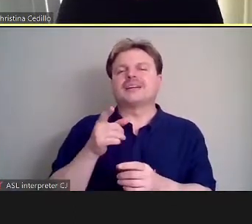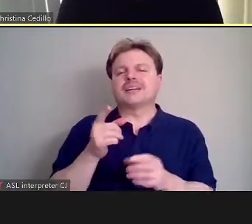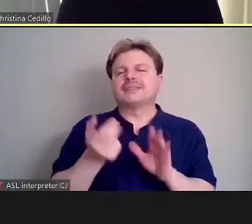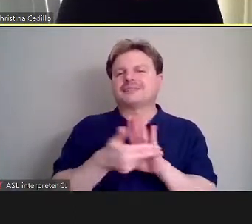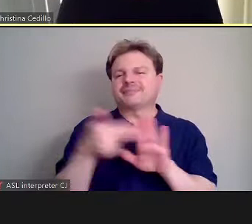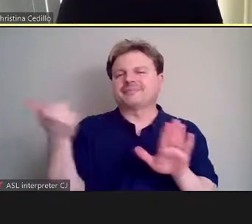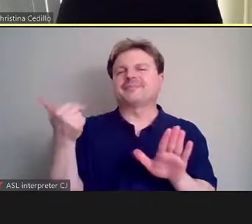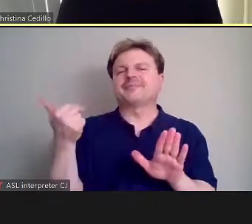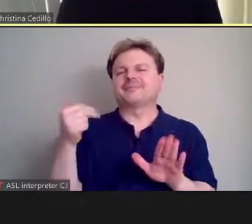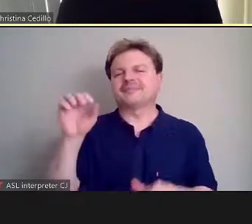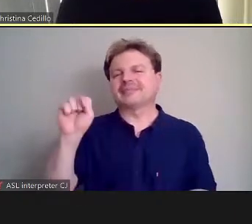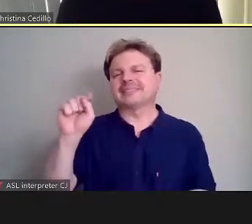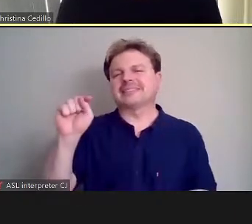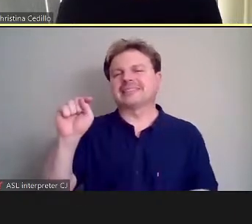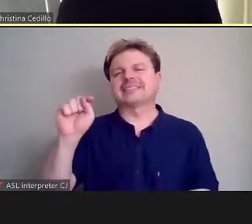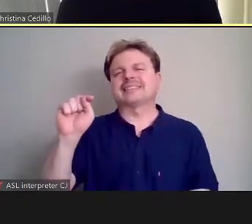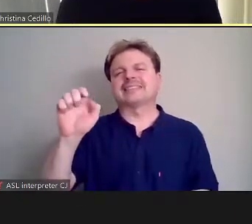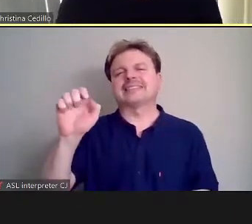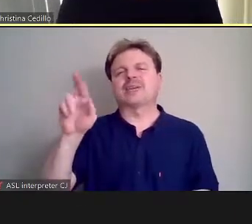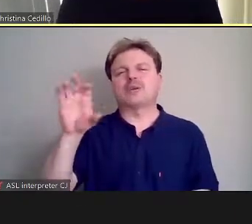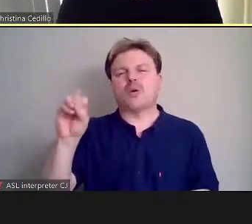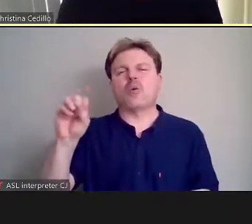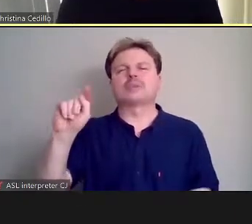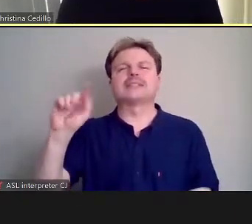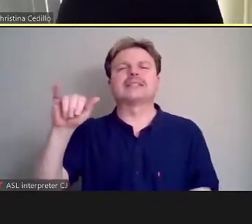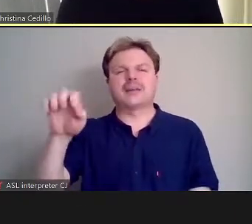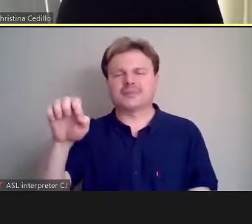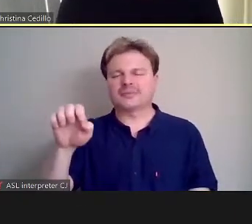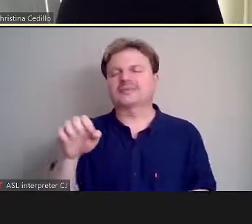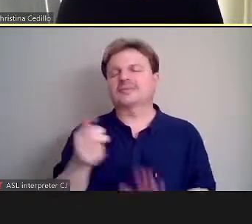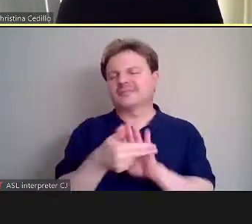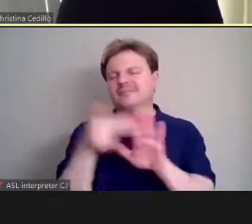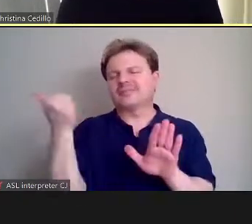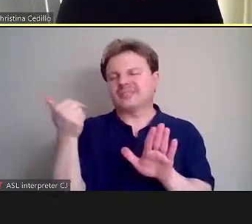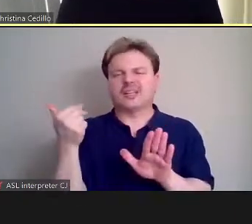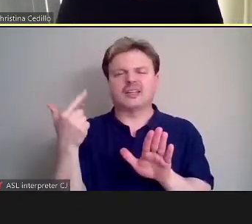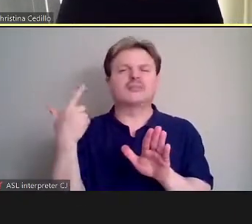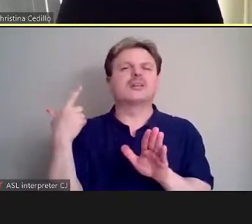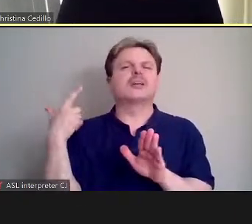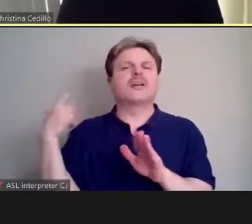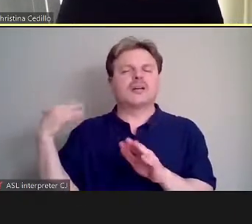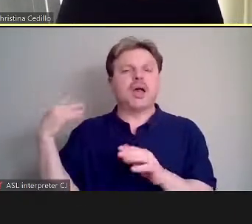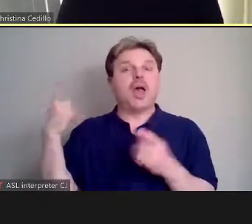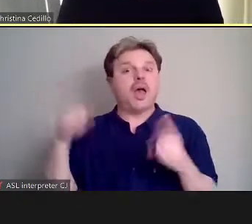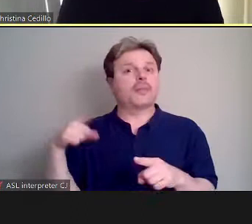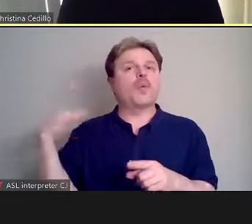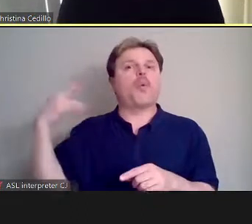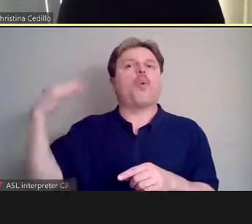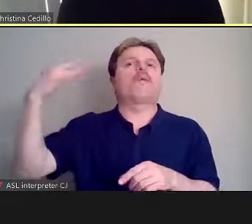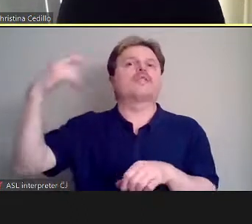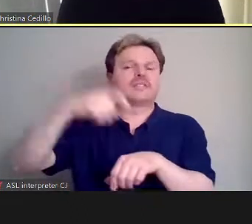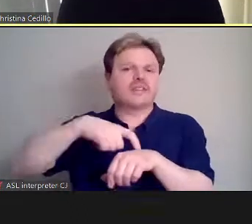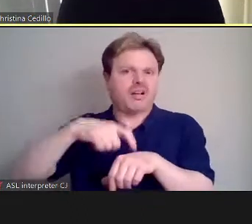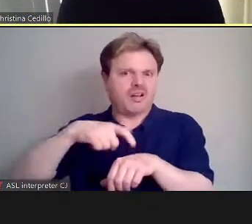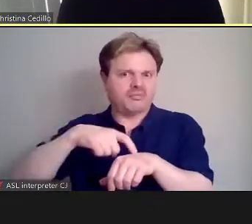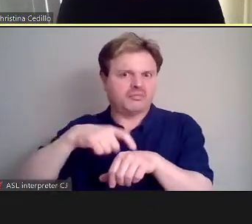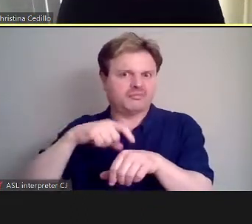stereotypes are created over time. They are given